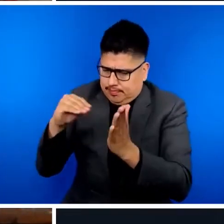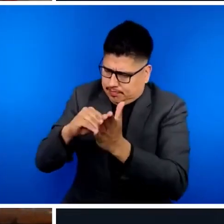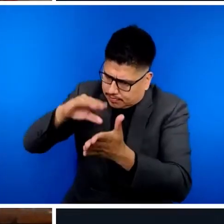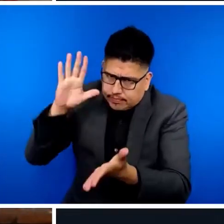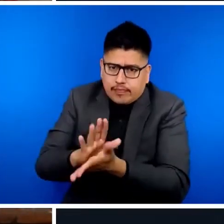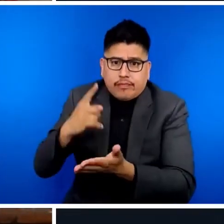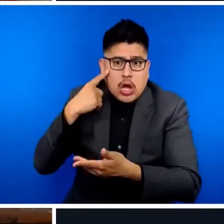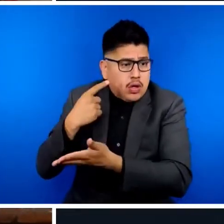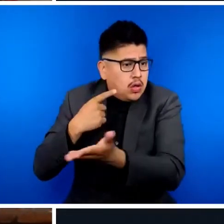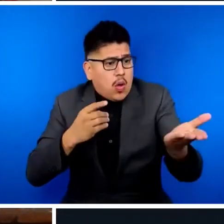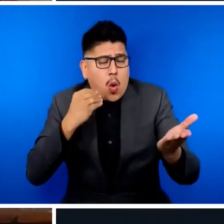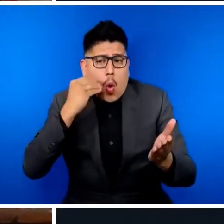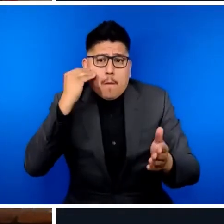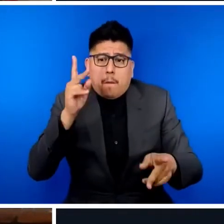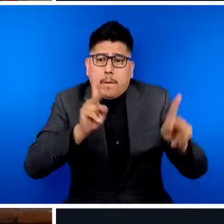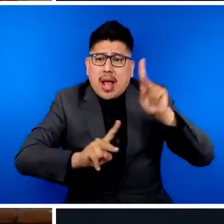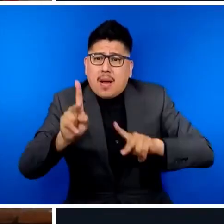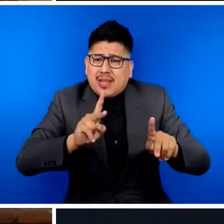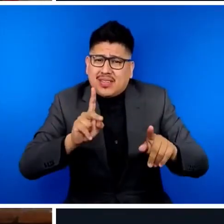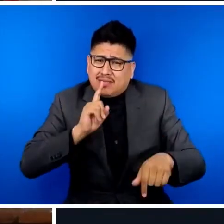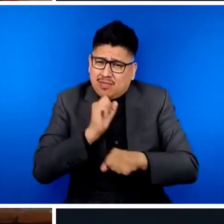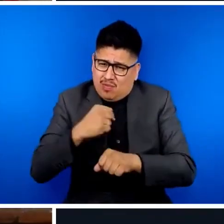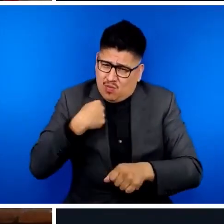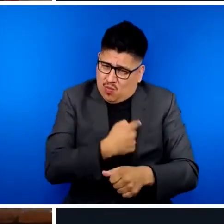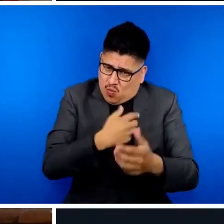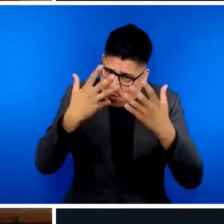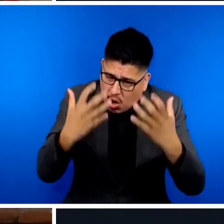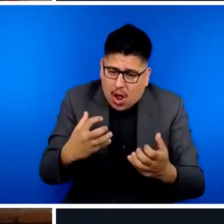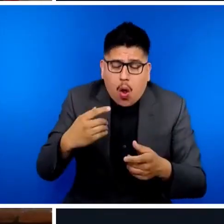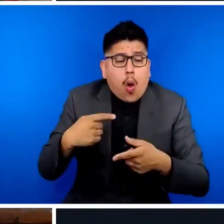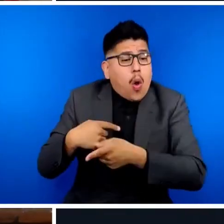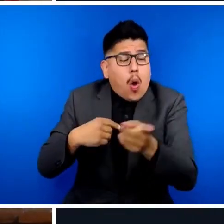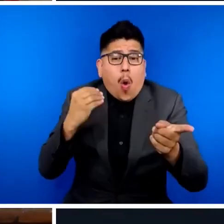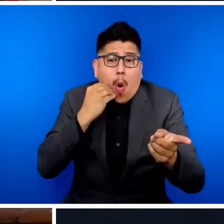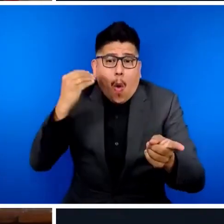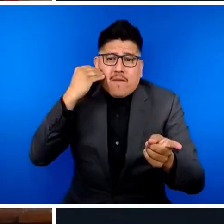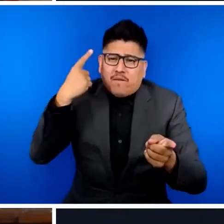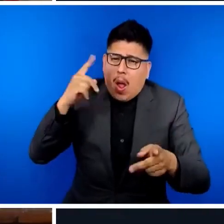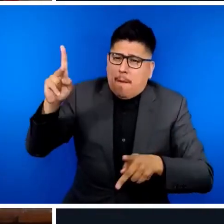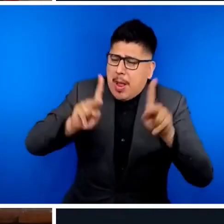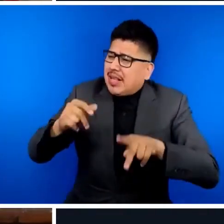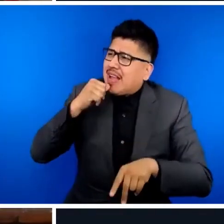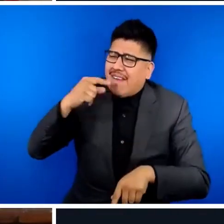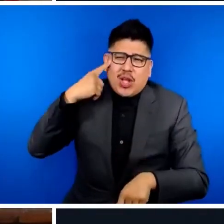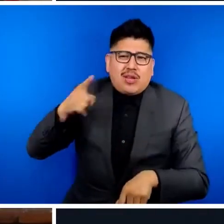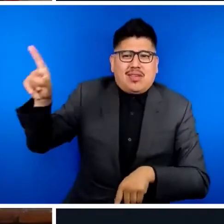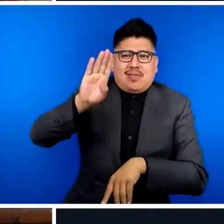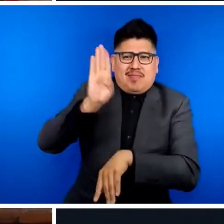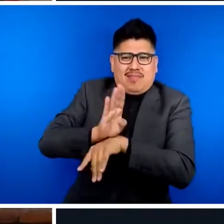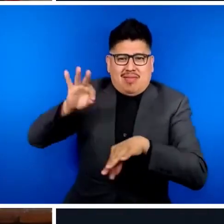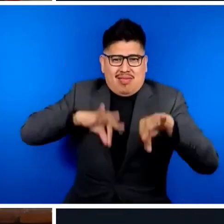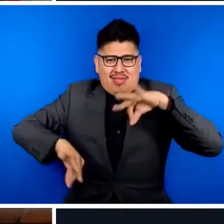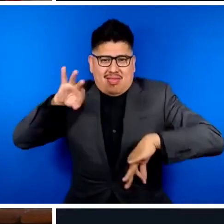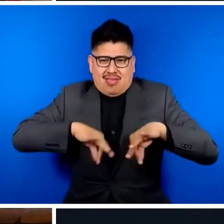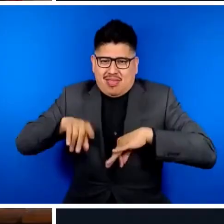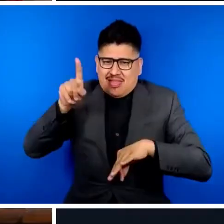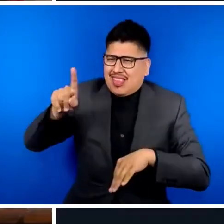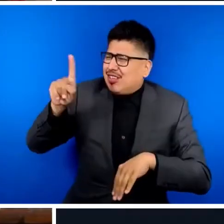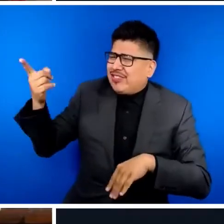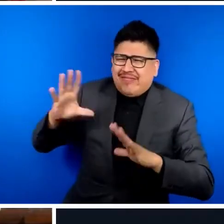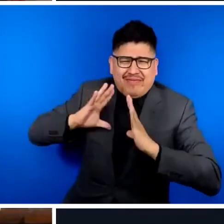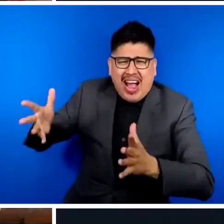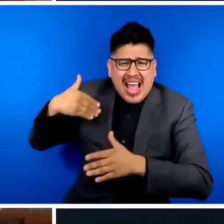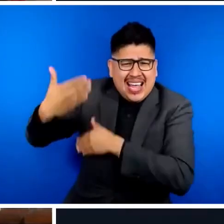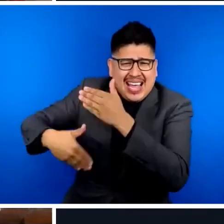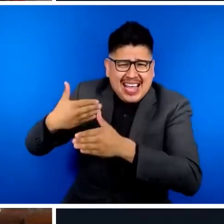what we want. We want homes for people, not for corporations. Corporations are doing just fine. Rachel, thank you very much. Good luck with your home. You'll get one